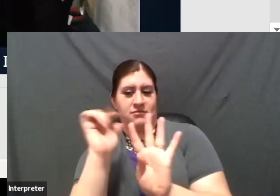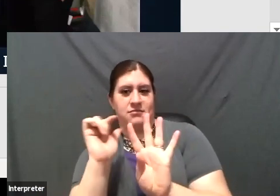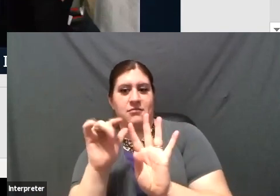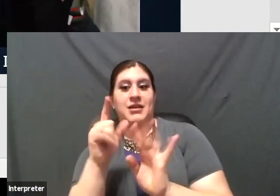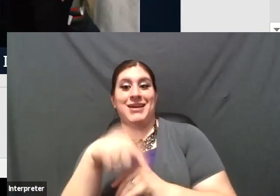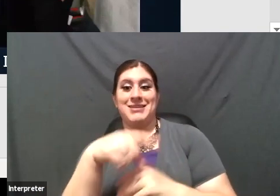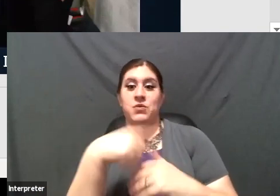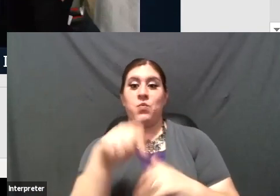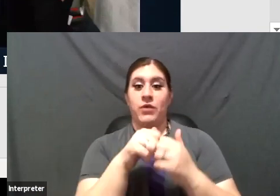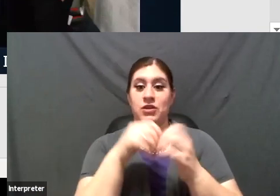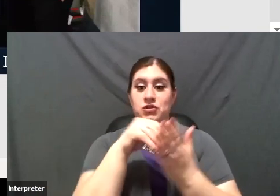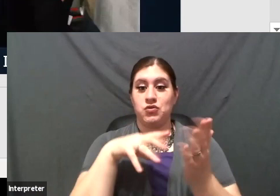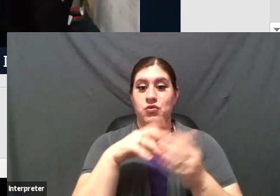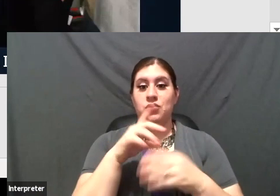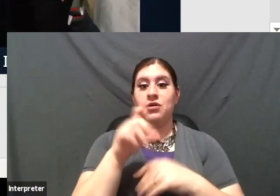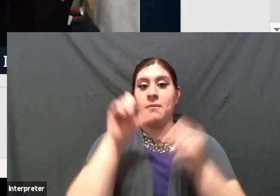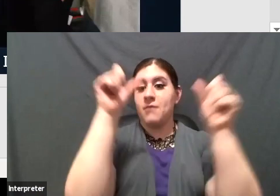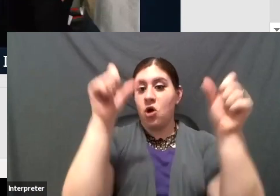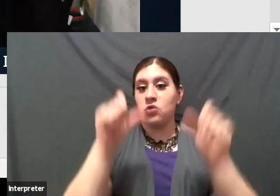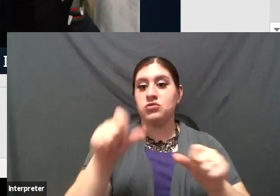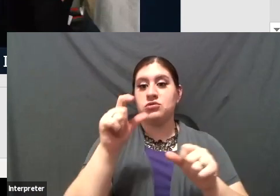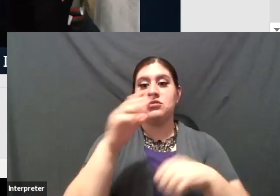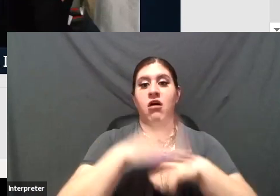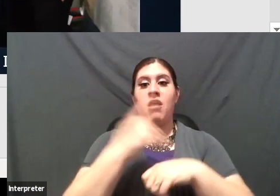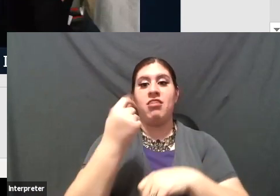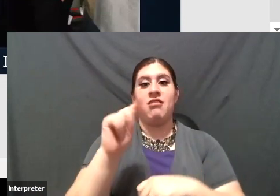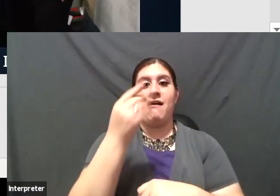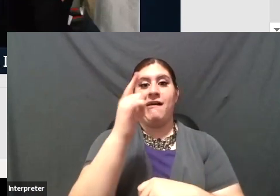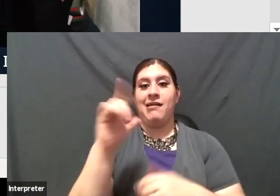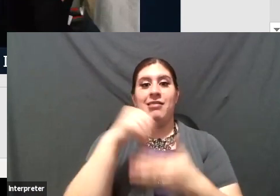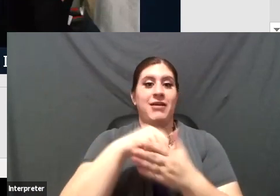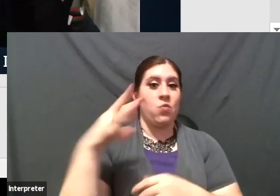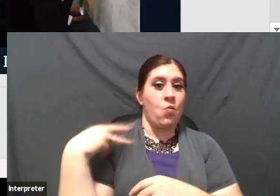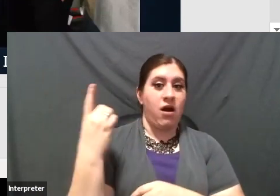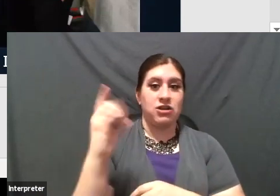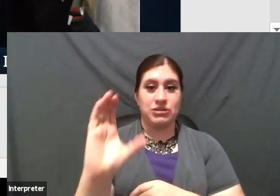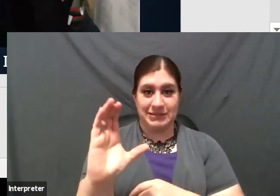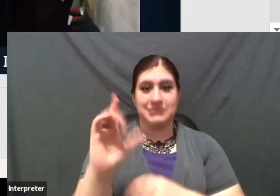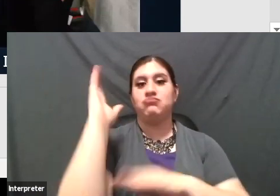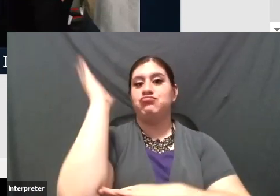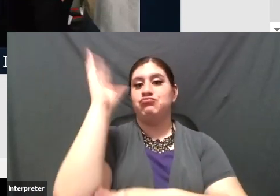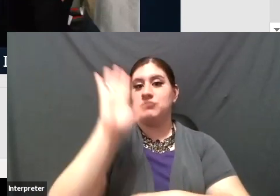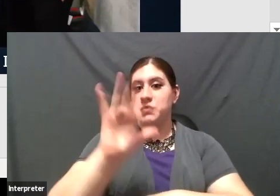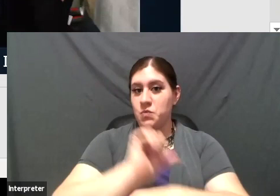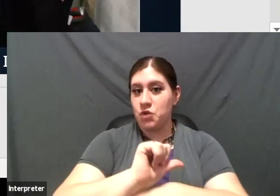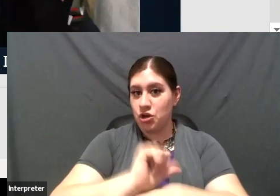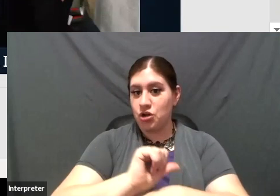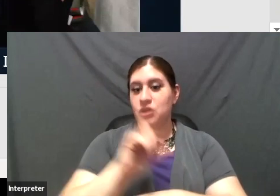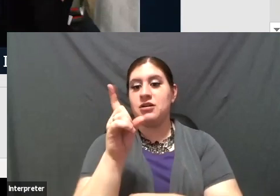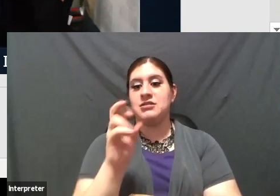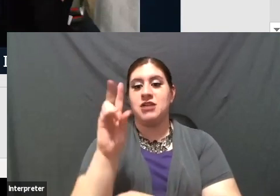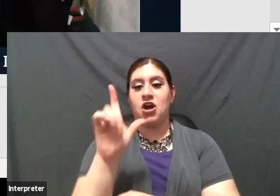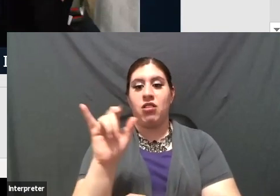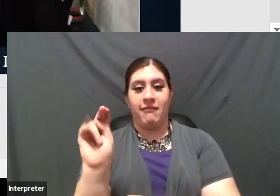students at the Posters on the Hill conference in Washington, D.C., presenting their work. Dr.